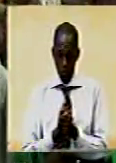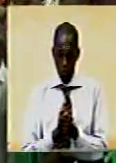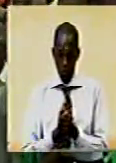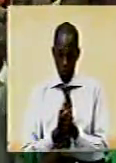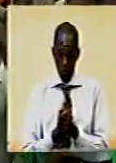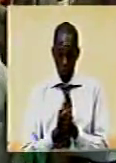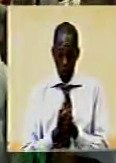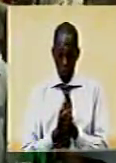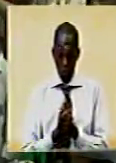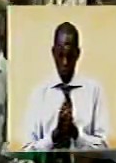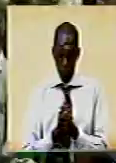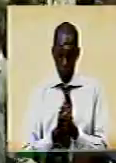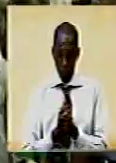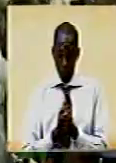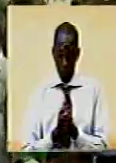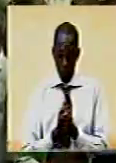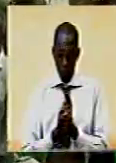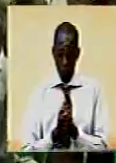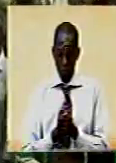Prayer is not just